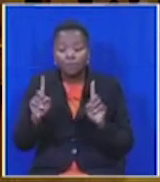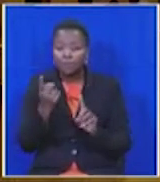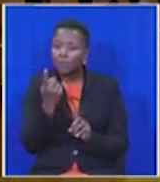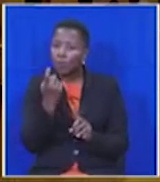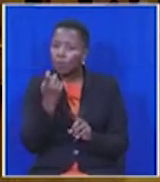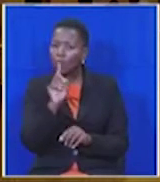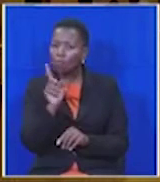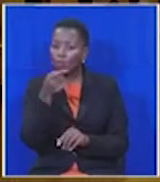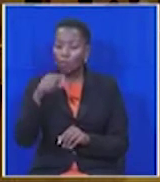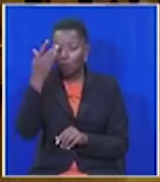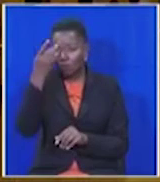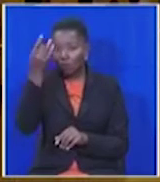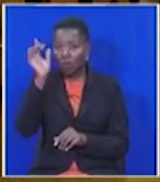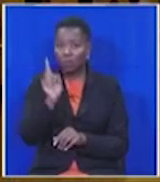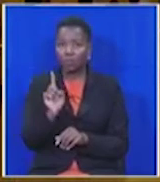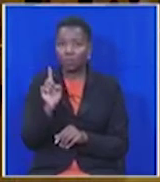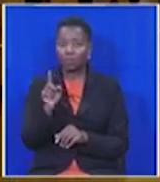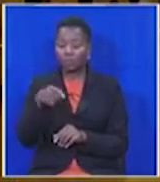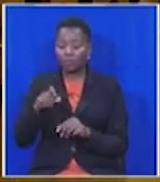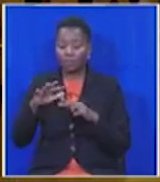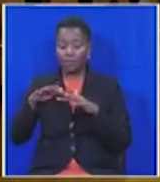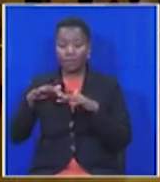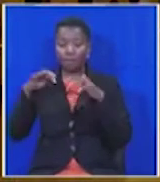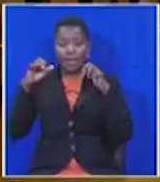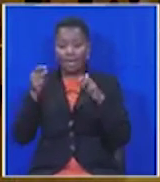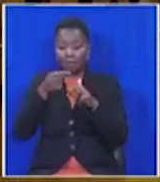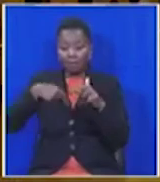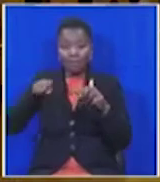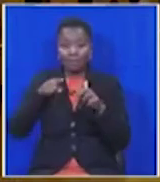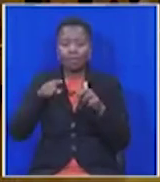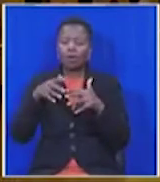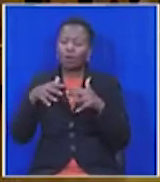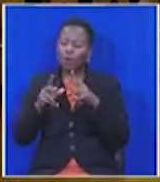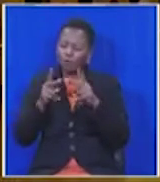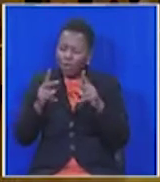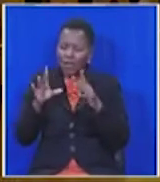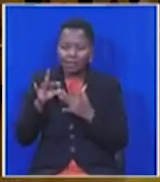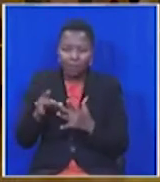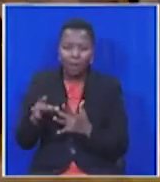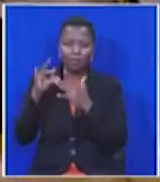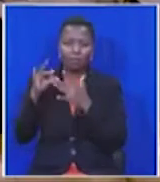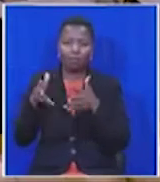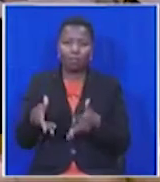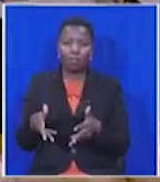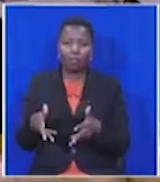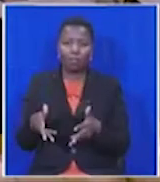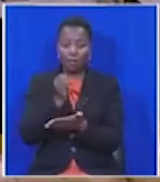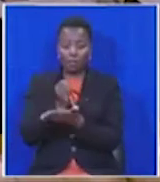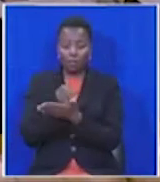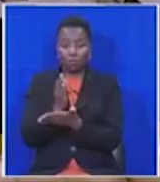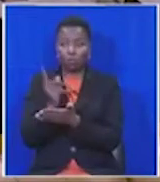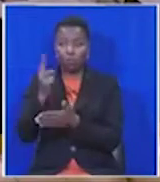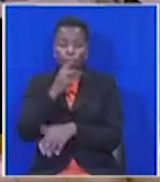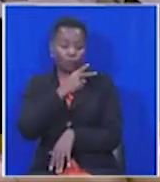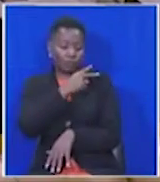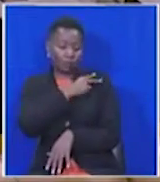forget is that the floor of Parliament is sacrosanct. And that is why we made sure that protection services that